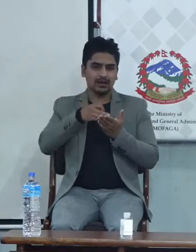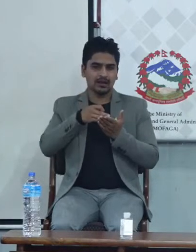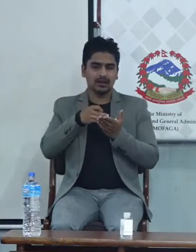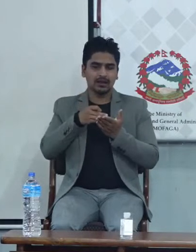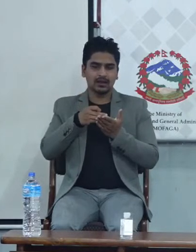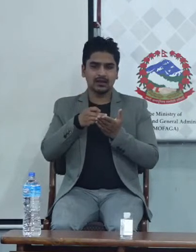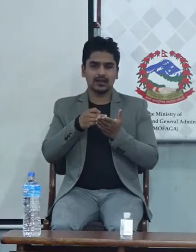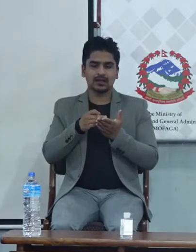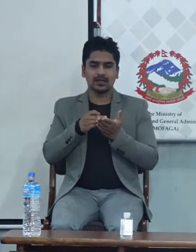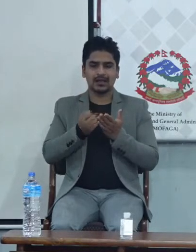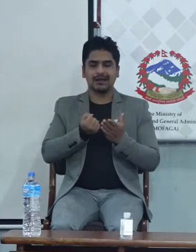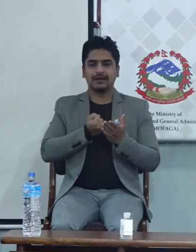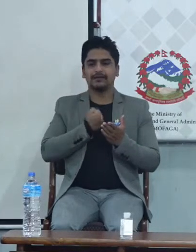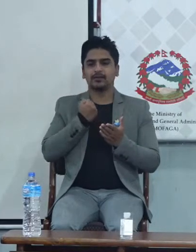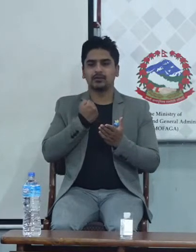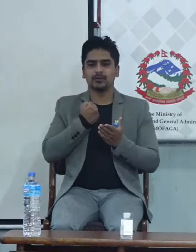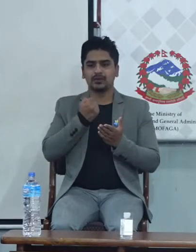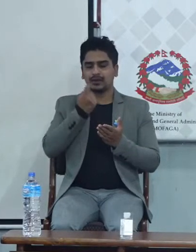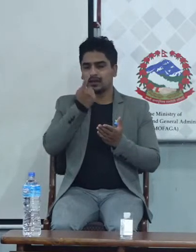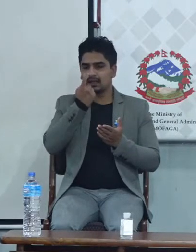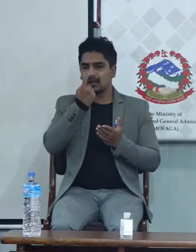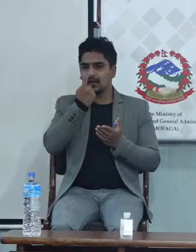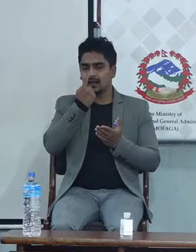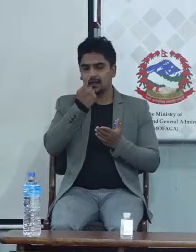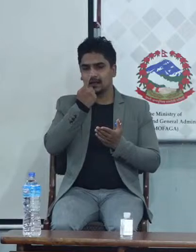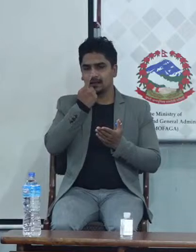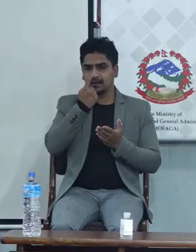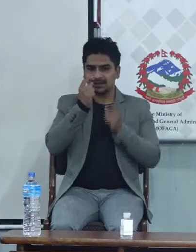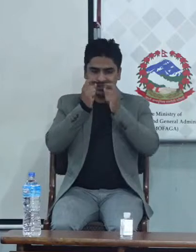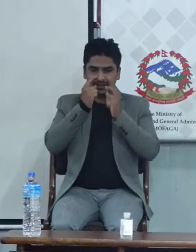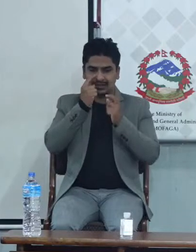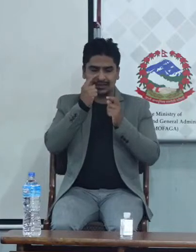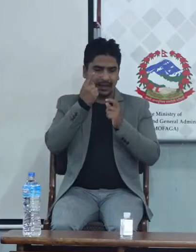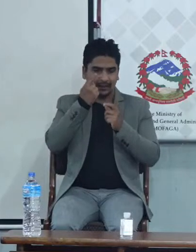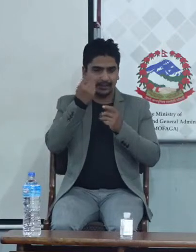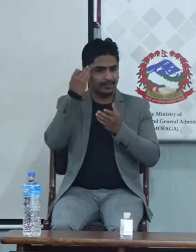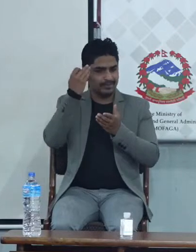nose, and focus on breathing.